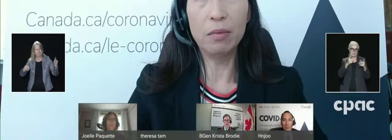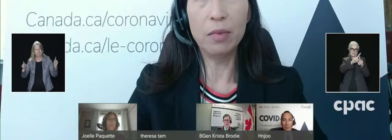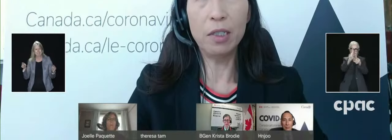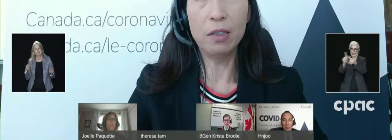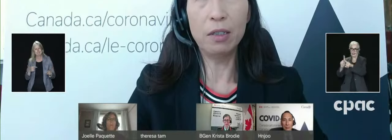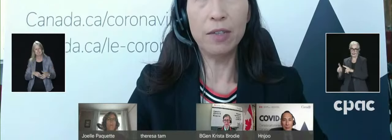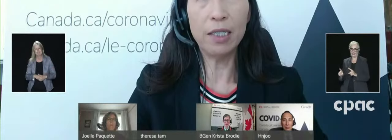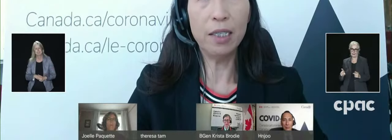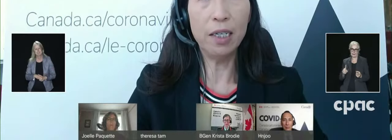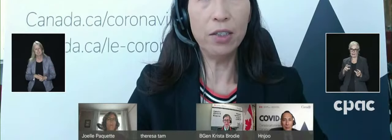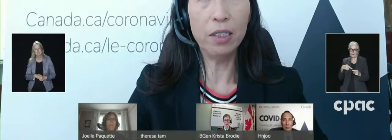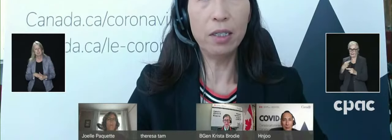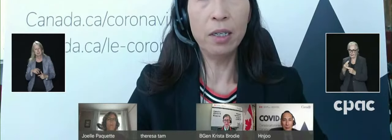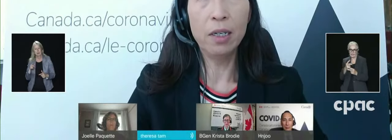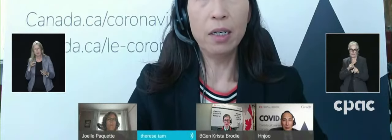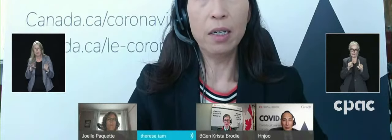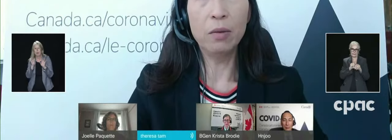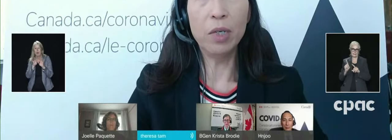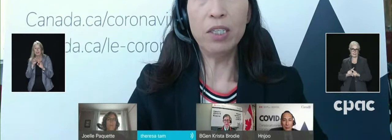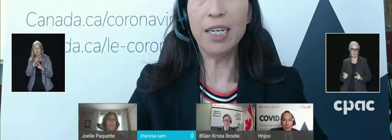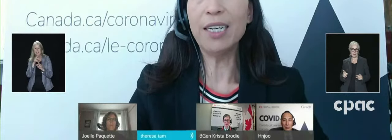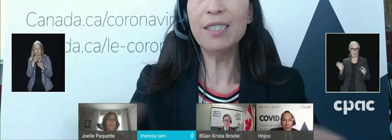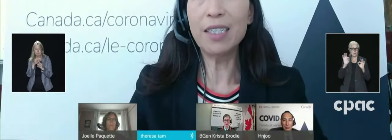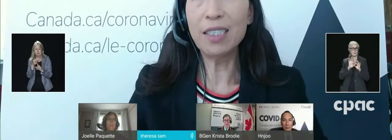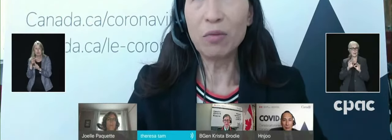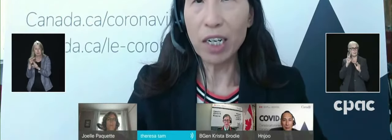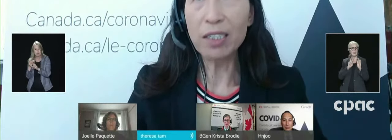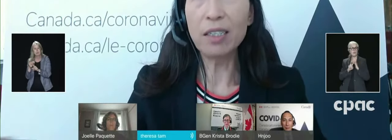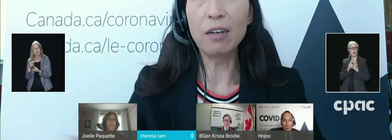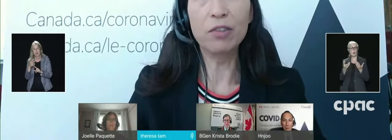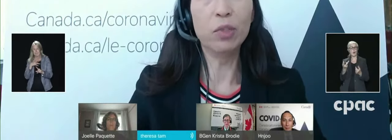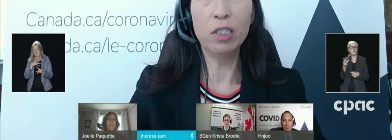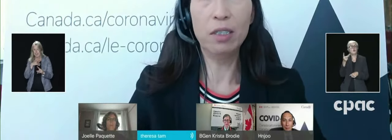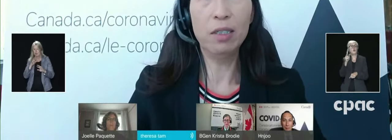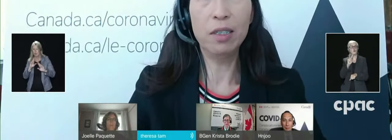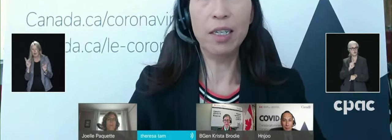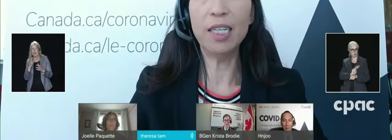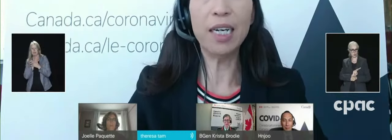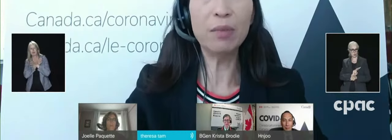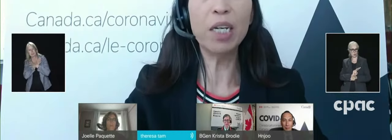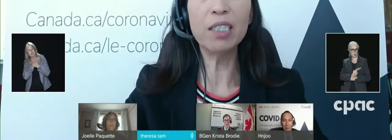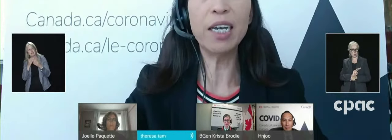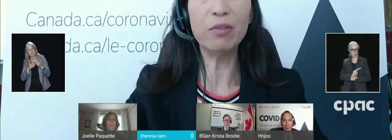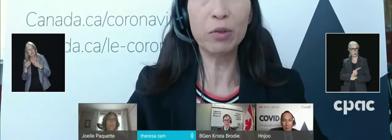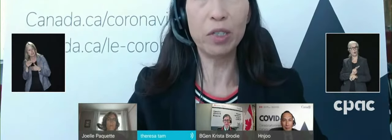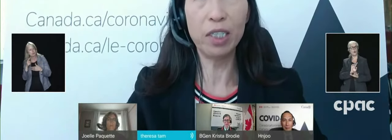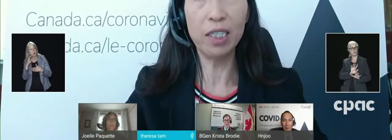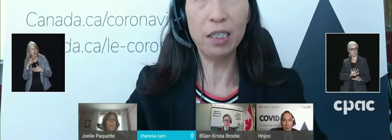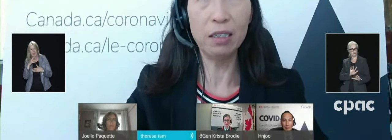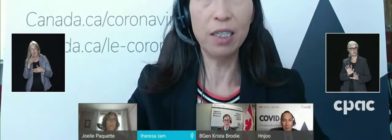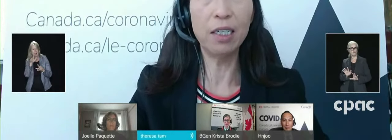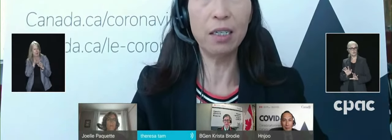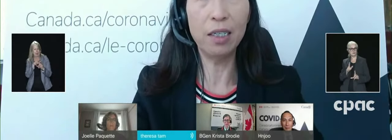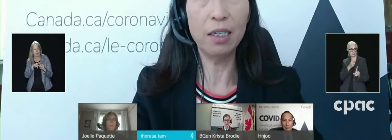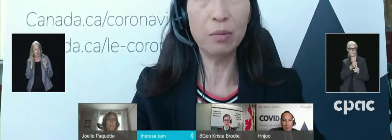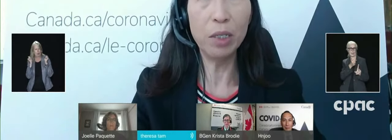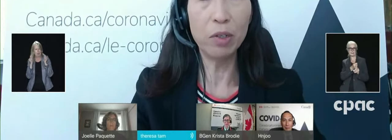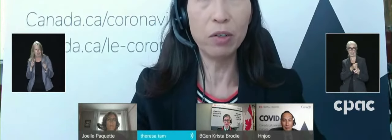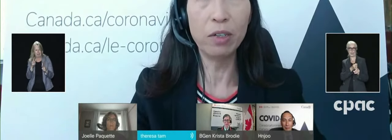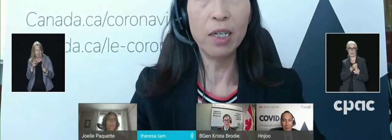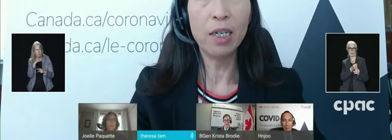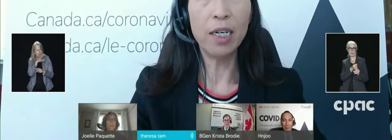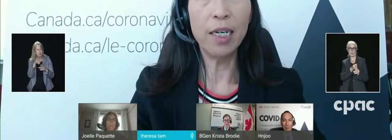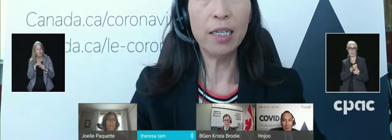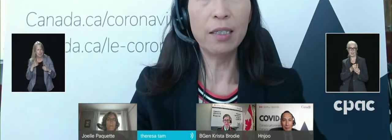schedule your vaccination when you can take some rest afterwards. I think that applies to everyone, including